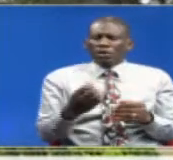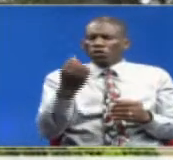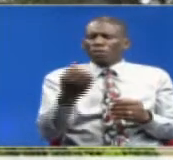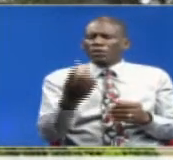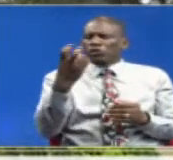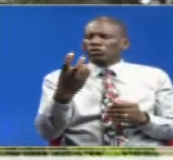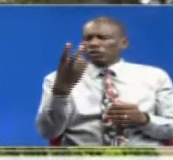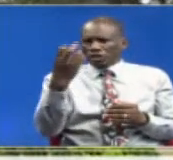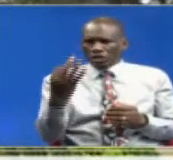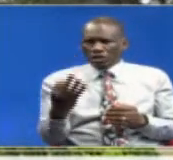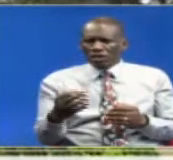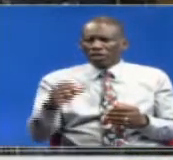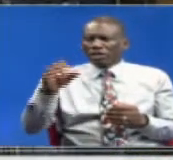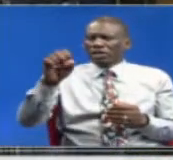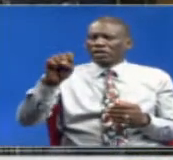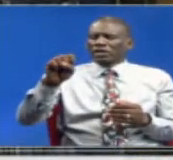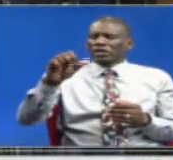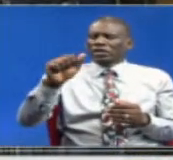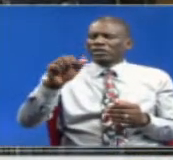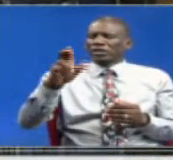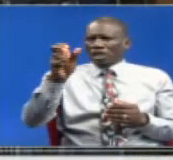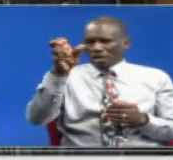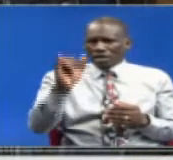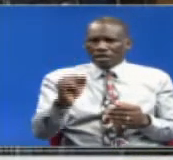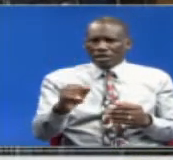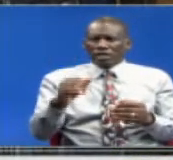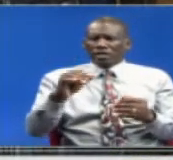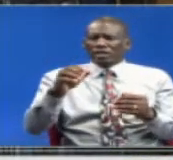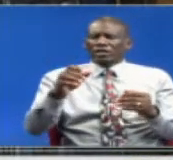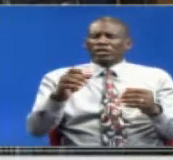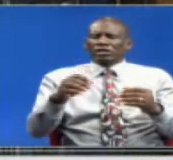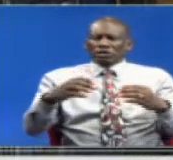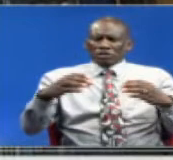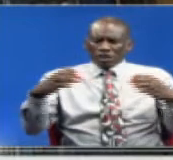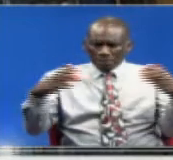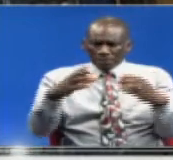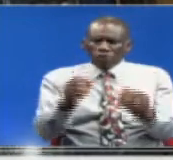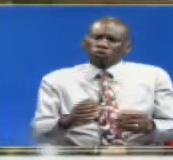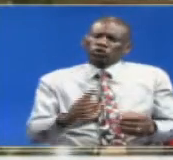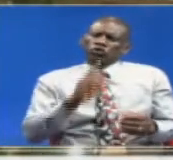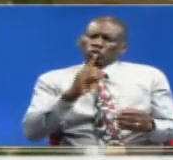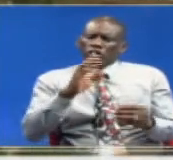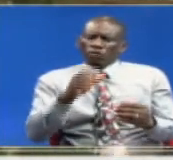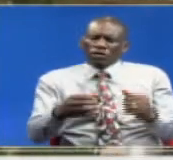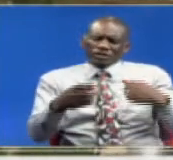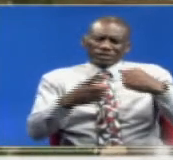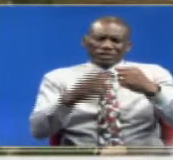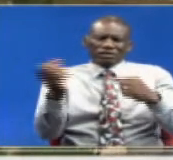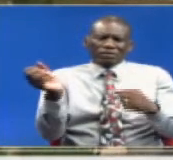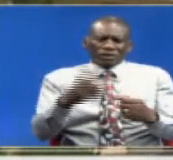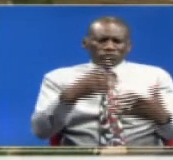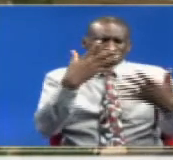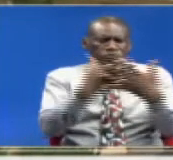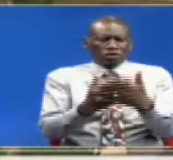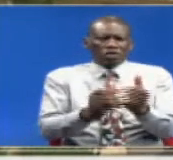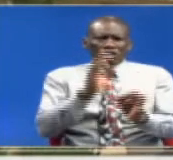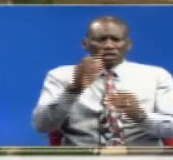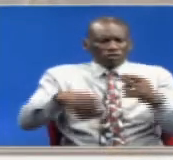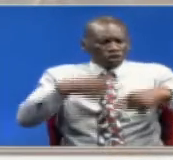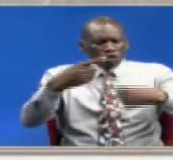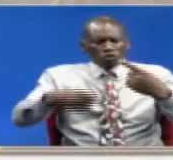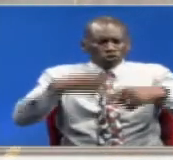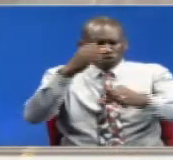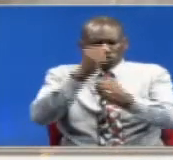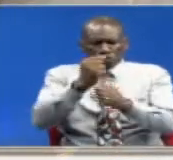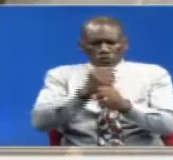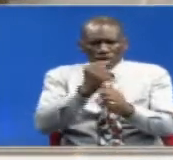was threatened with a six-month jail sentence for contempt of court after continuing with its operations despite an